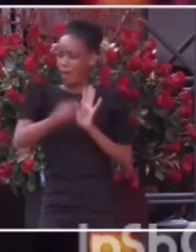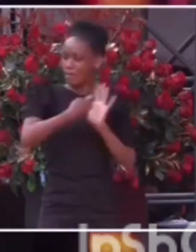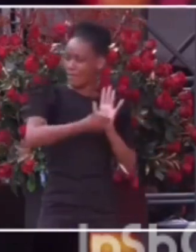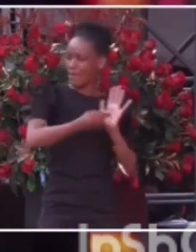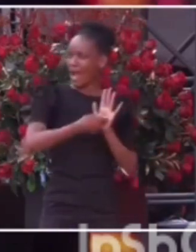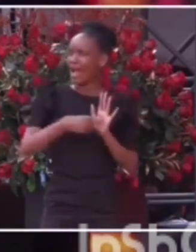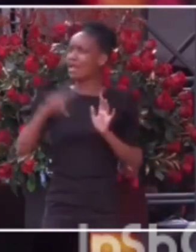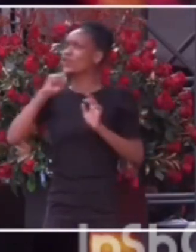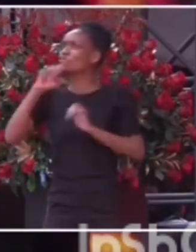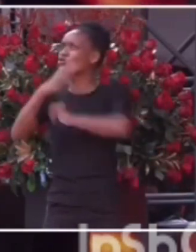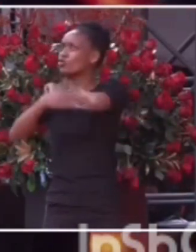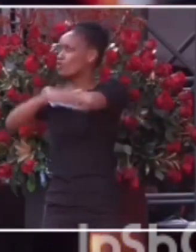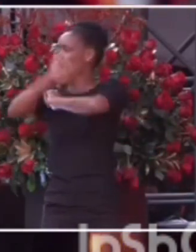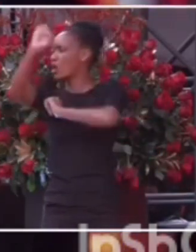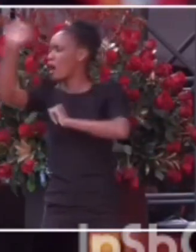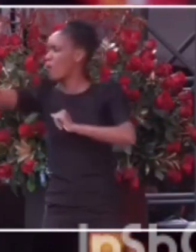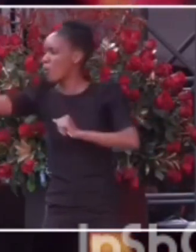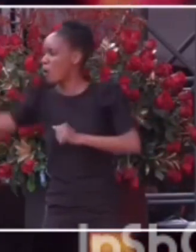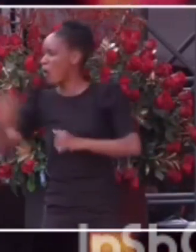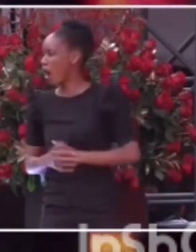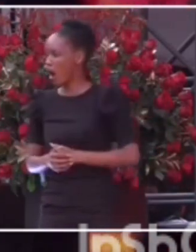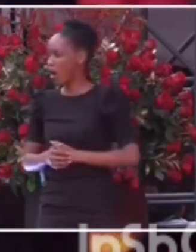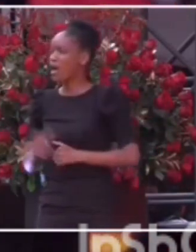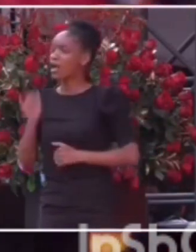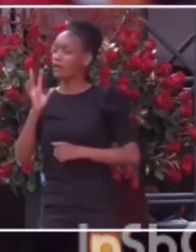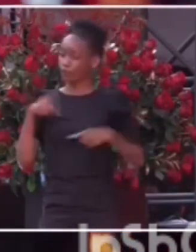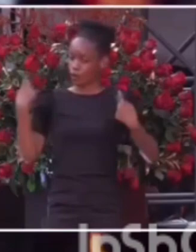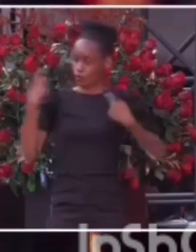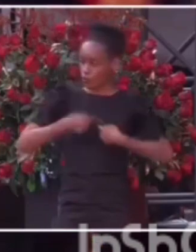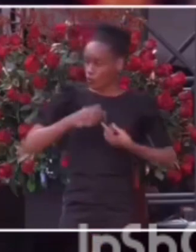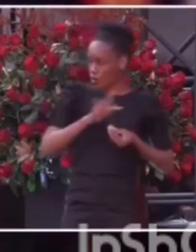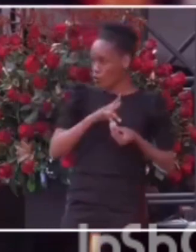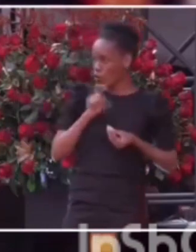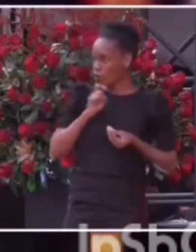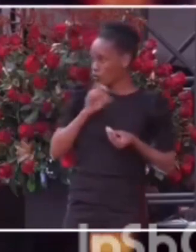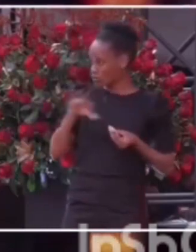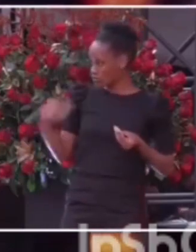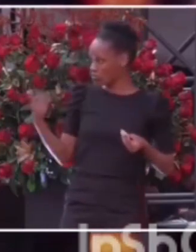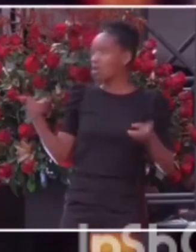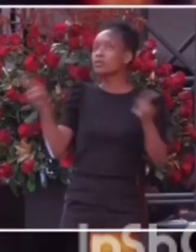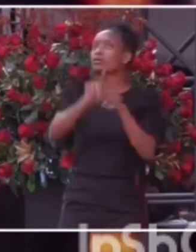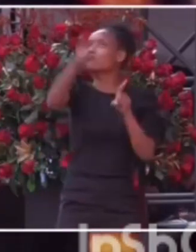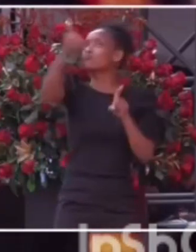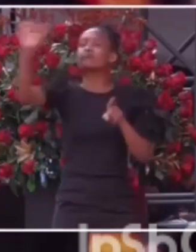South Africa if they can't allow us to use coal.